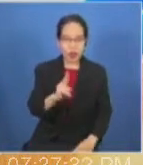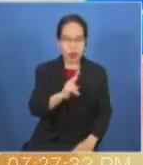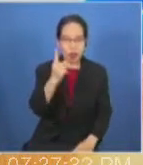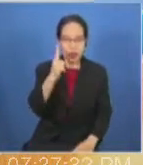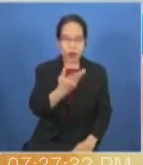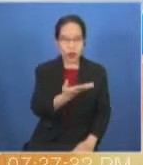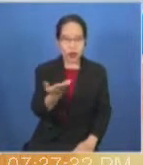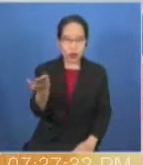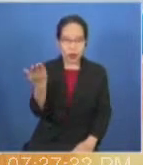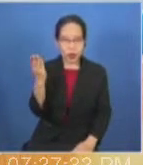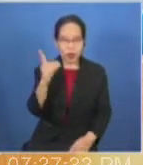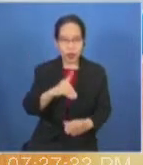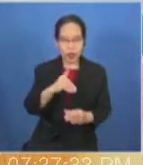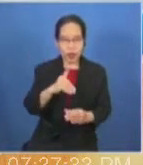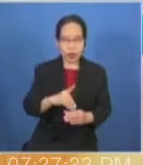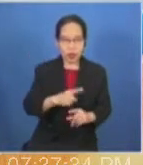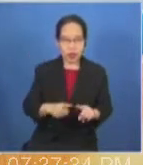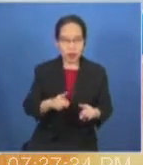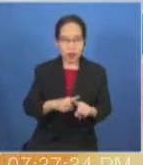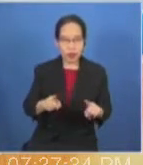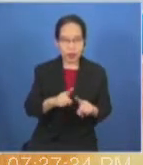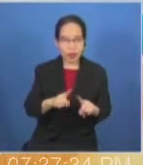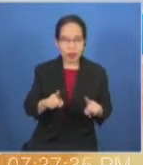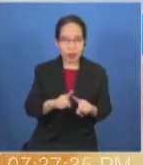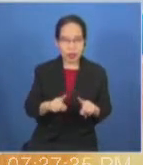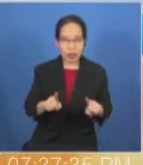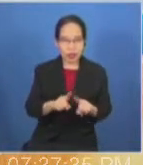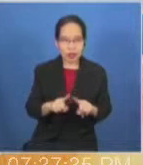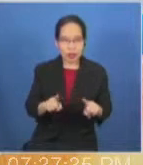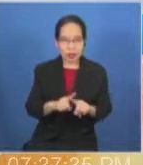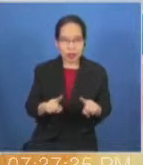that you can use so that you can download